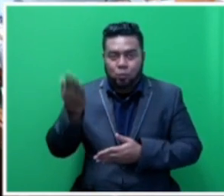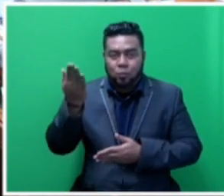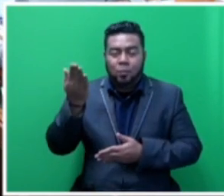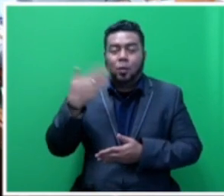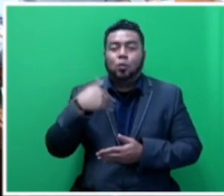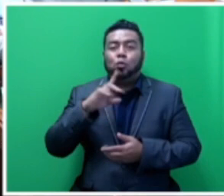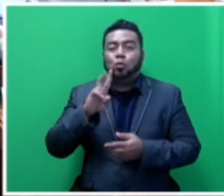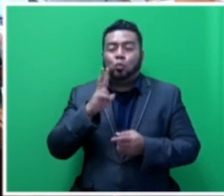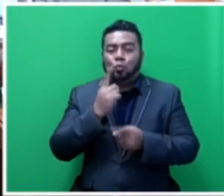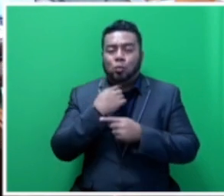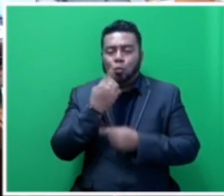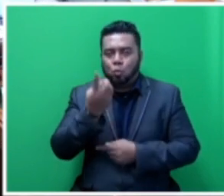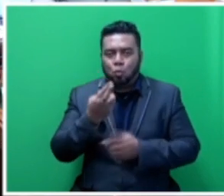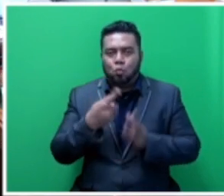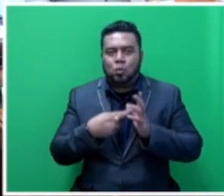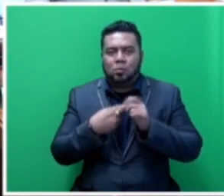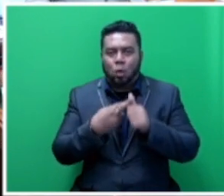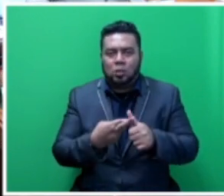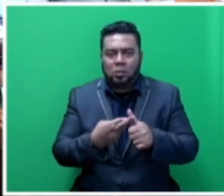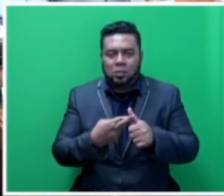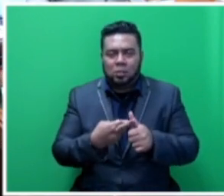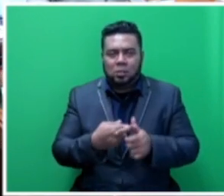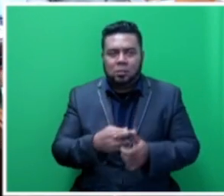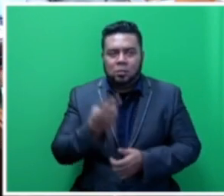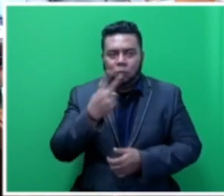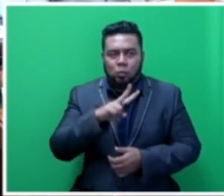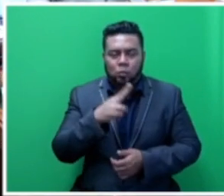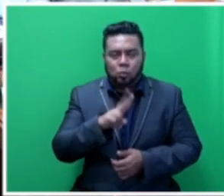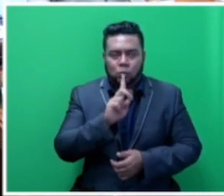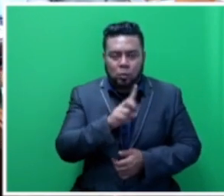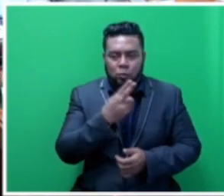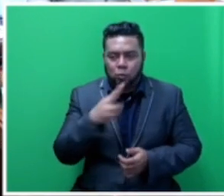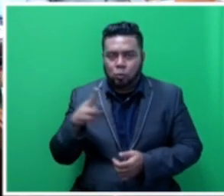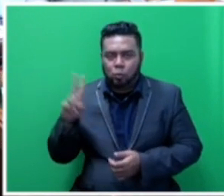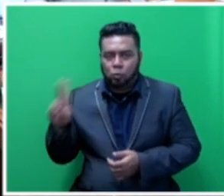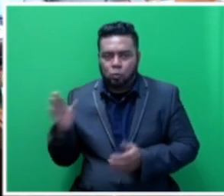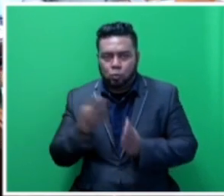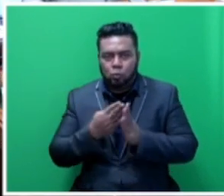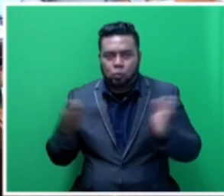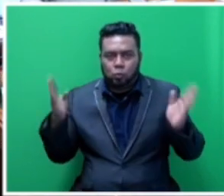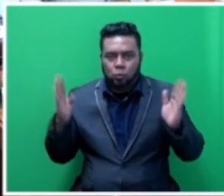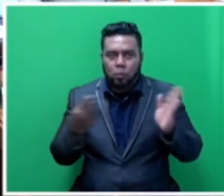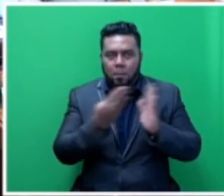to 2022 budget. You have the floor, sir.